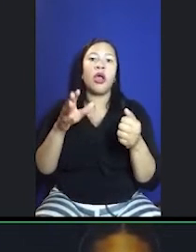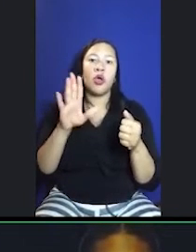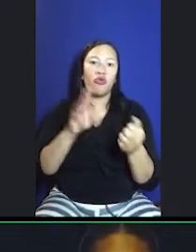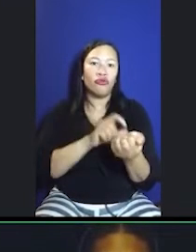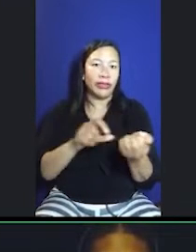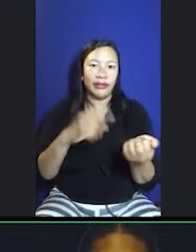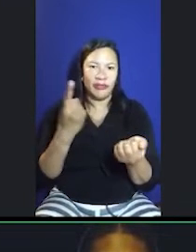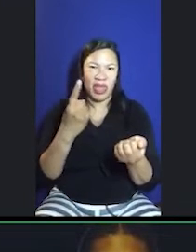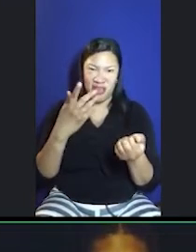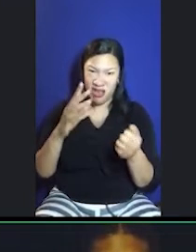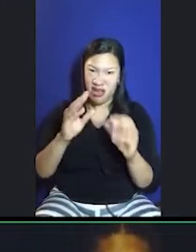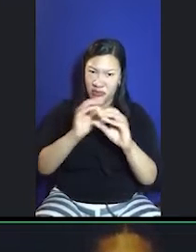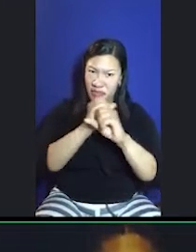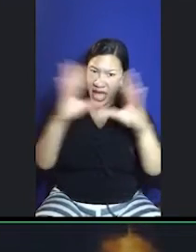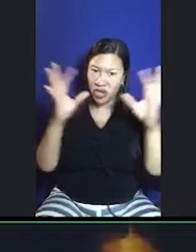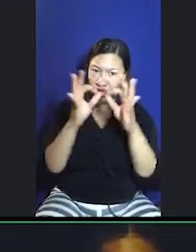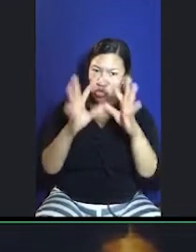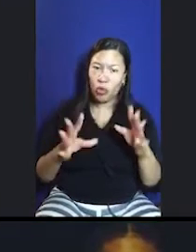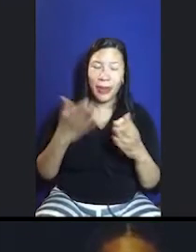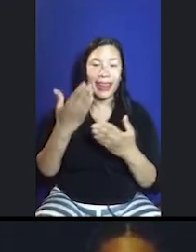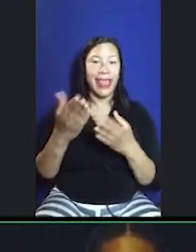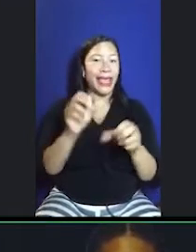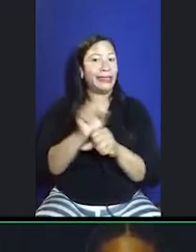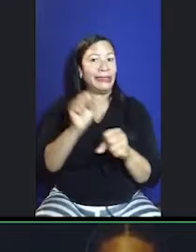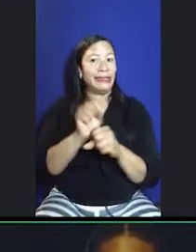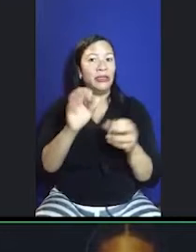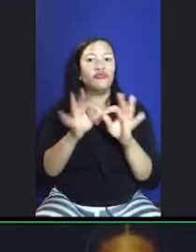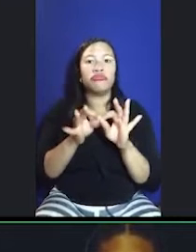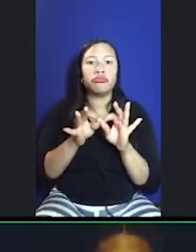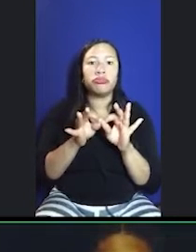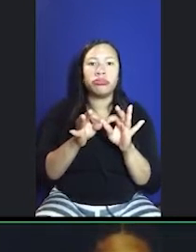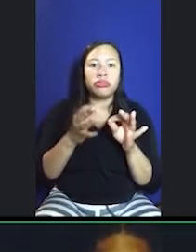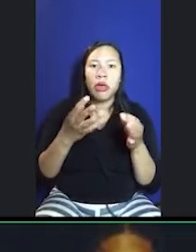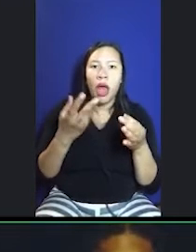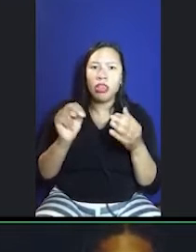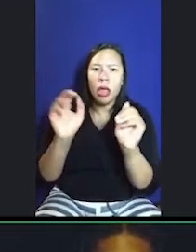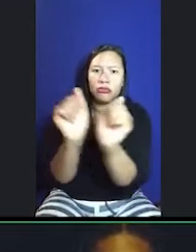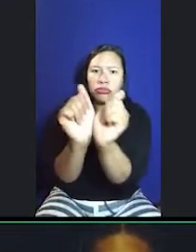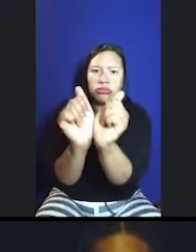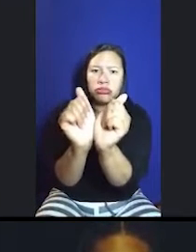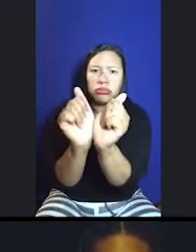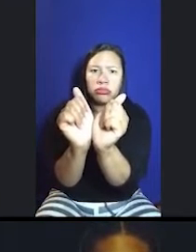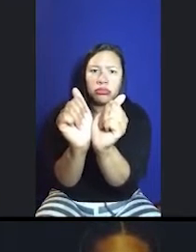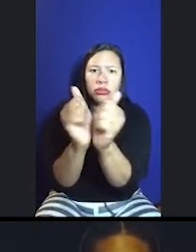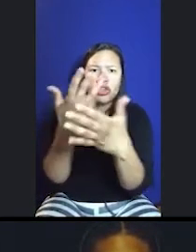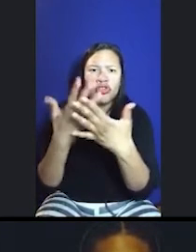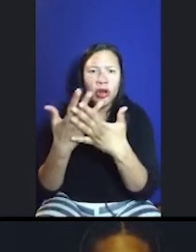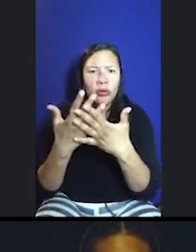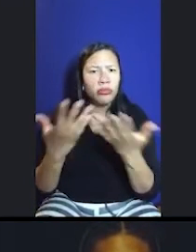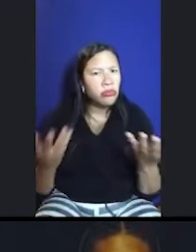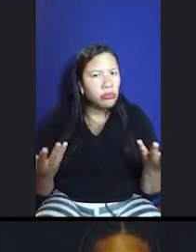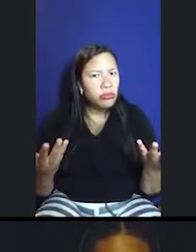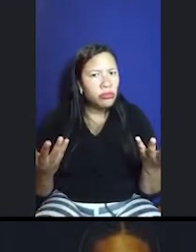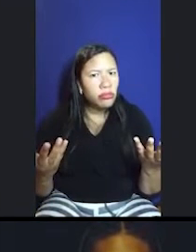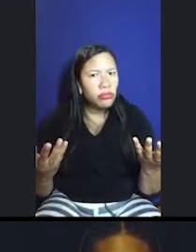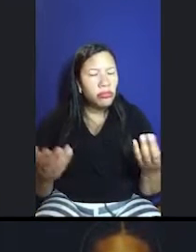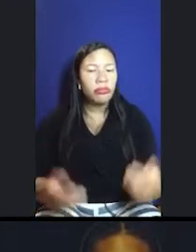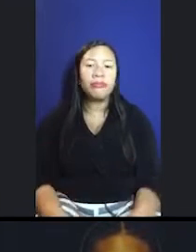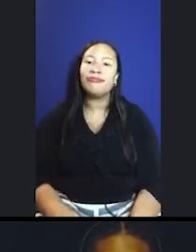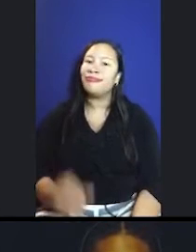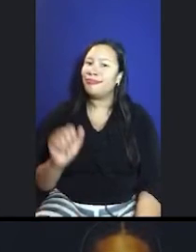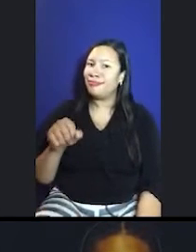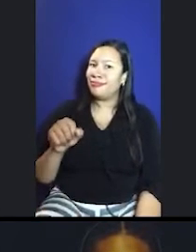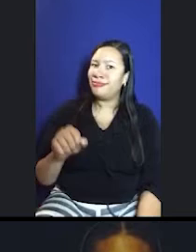locked up just because they're there doing their job, but then you get put in jail. Oh, Yeah.